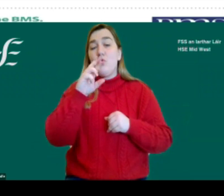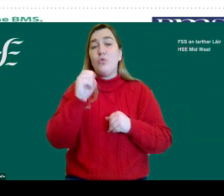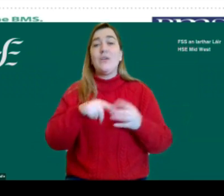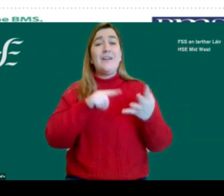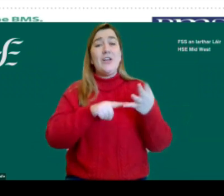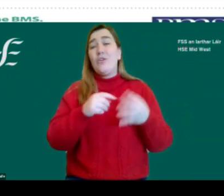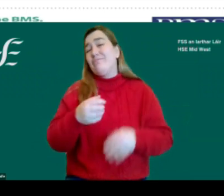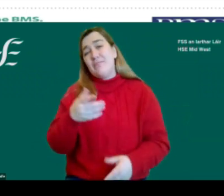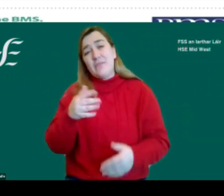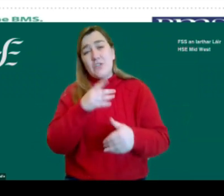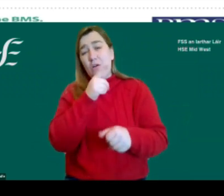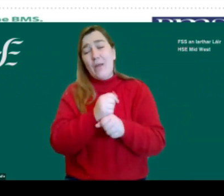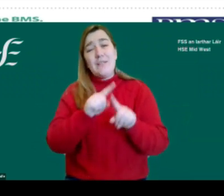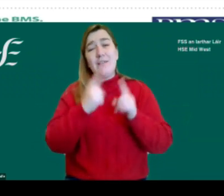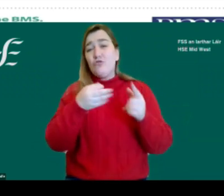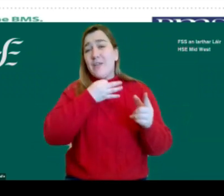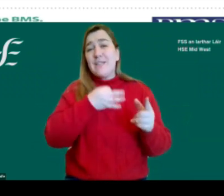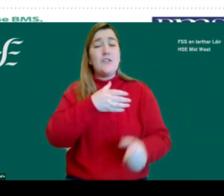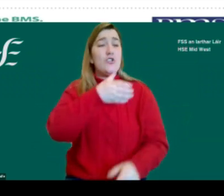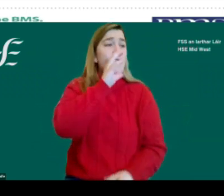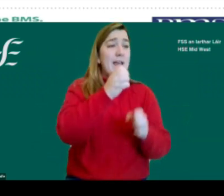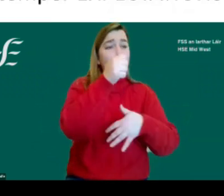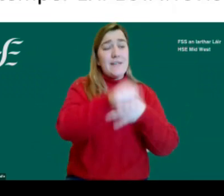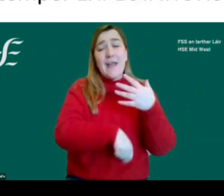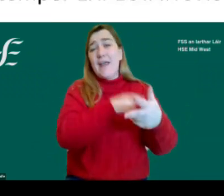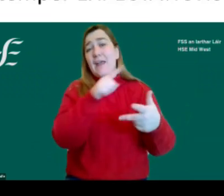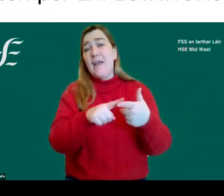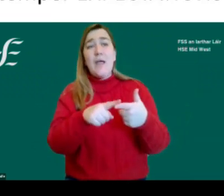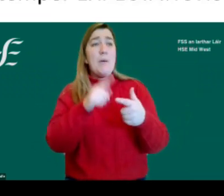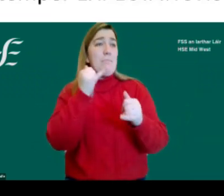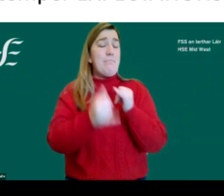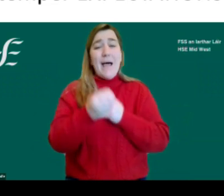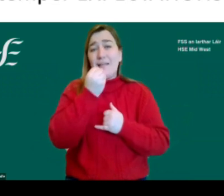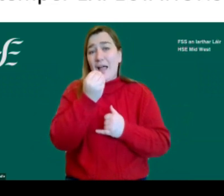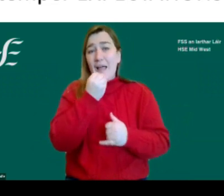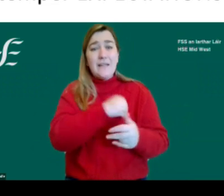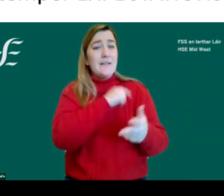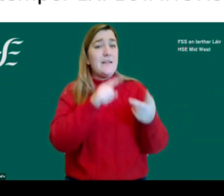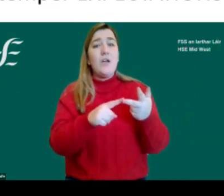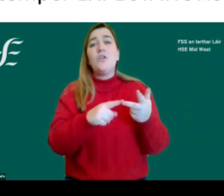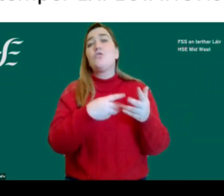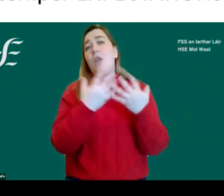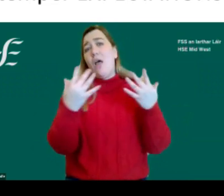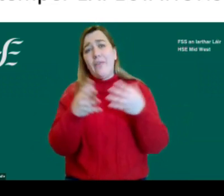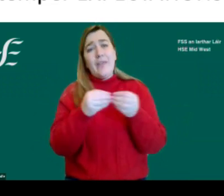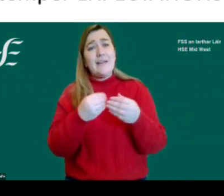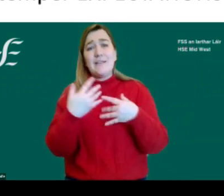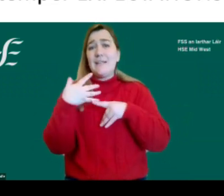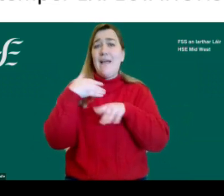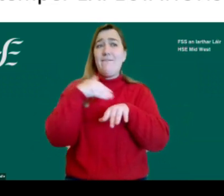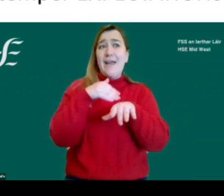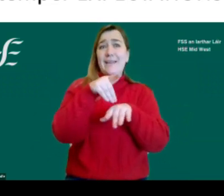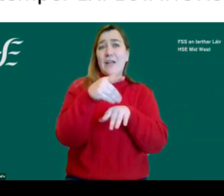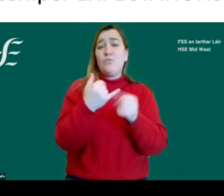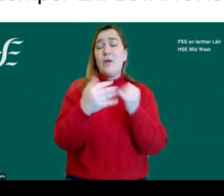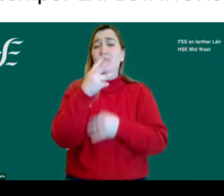talk about breast cancer and breast cancer risk. So we have to, sometimes it can be a complex discussion trying to help women to understand